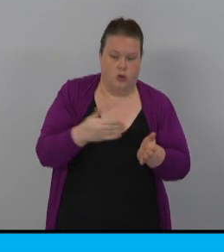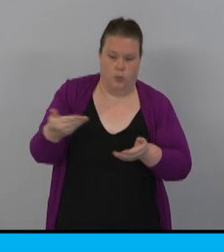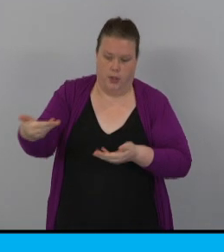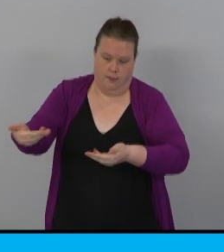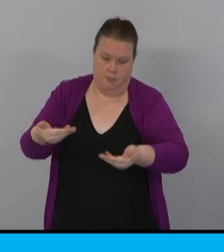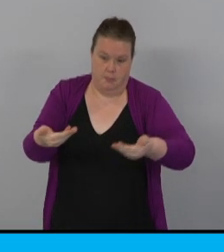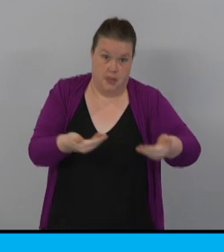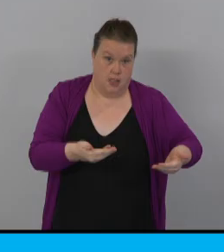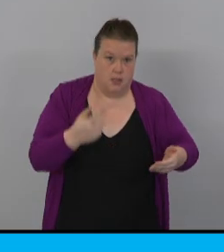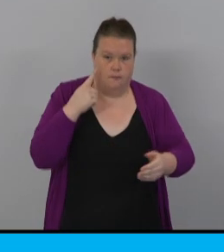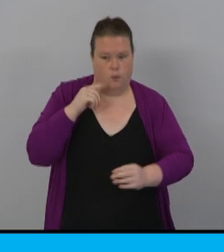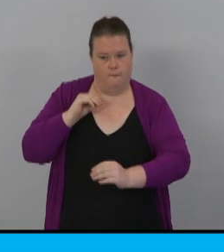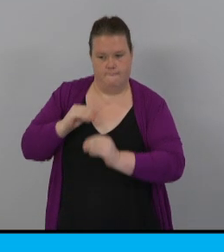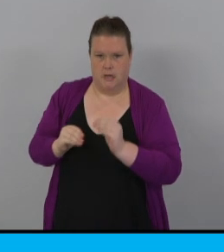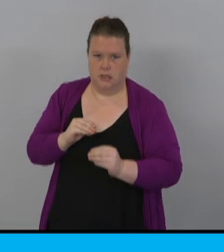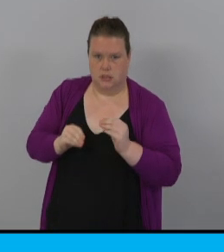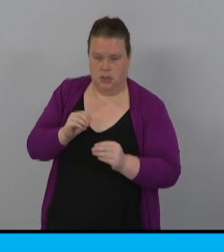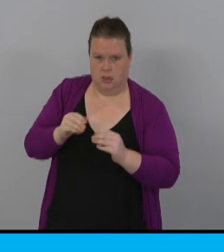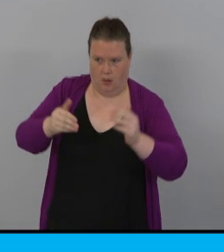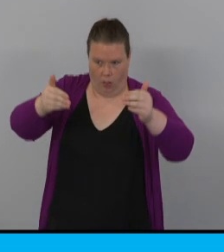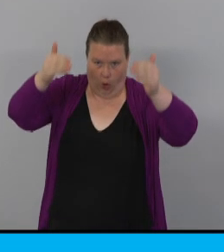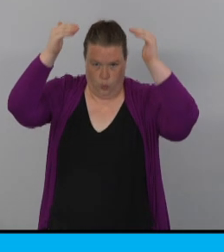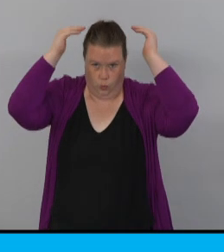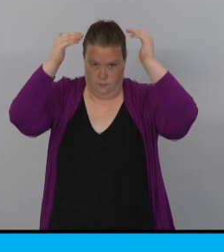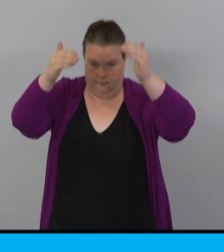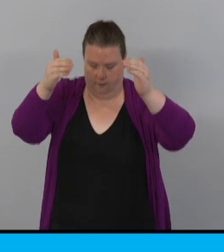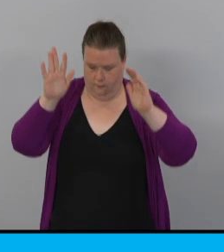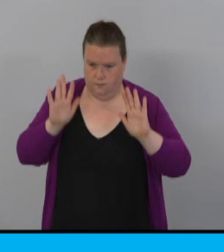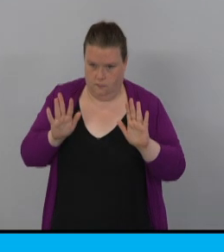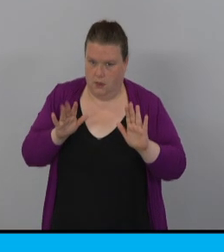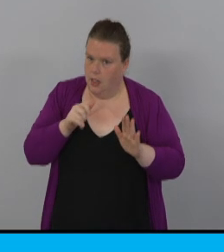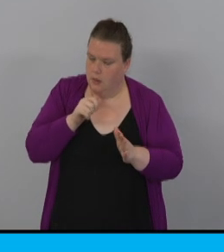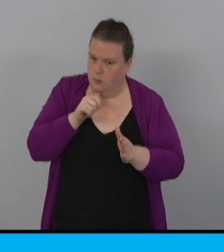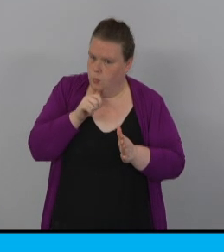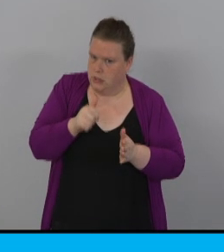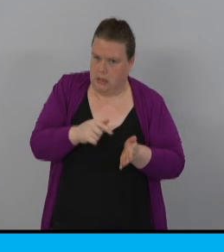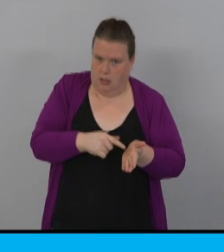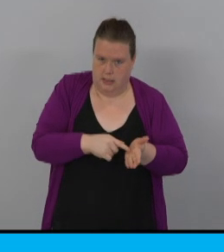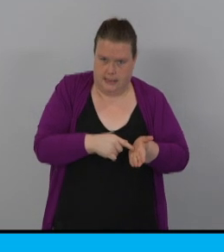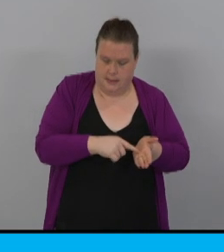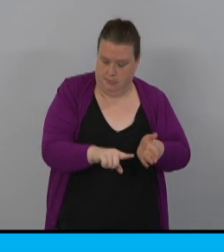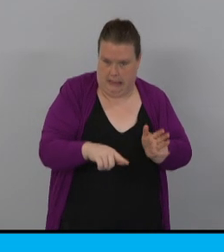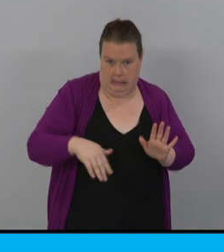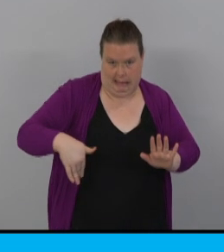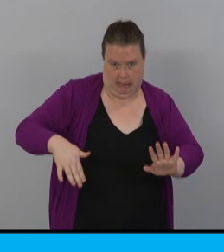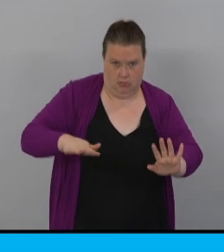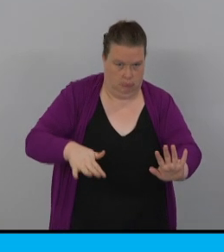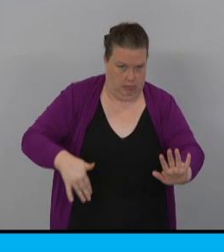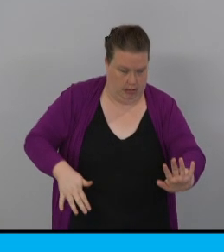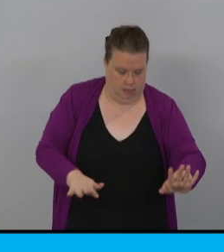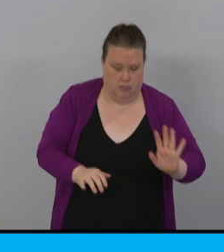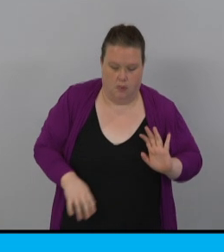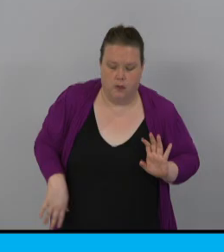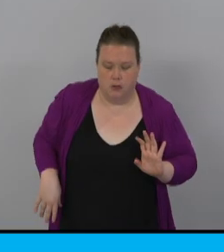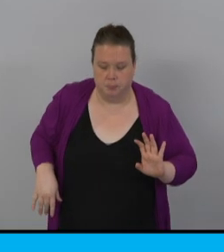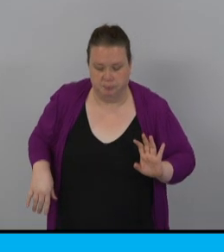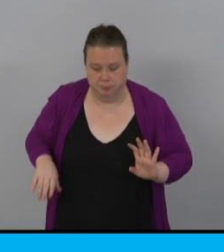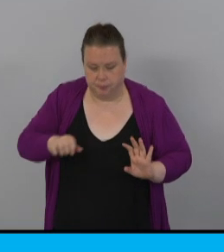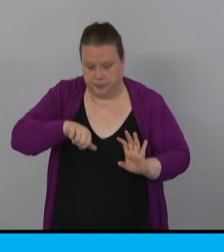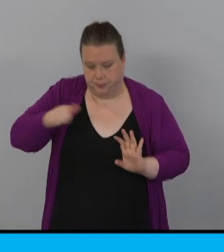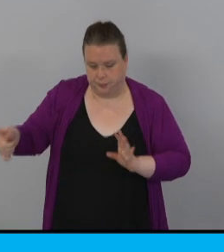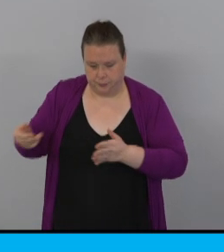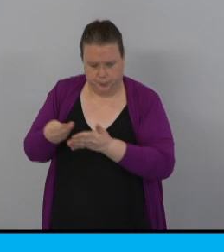So that's one thing that did not get spent. And I think we've got some other revenues